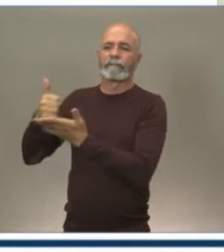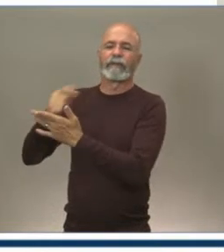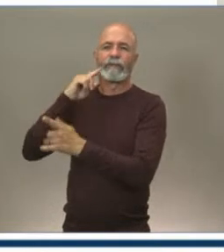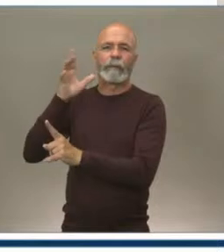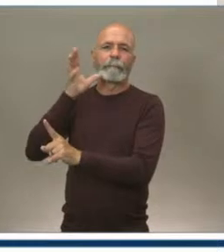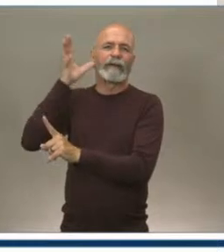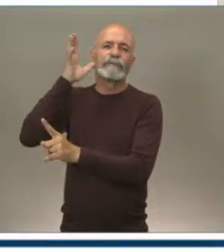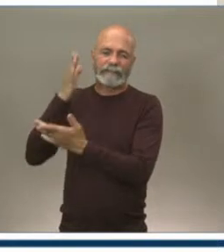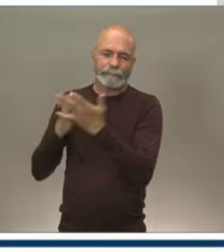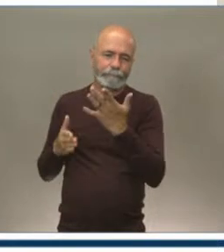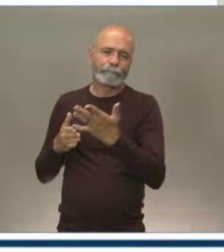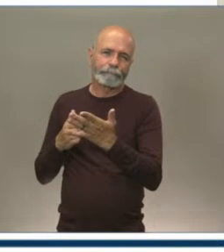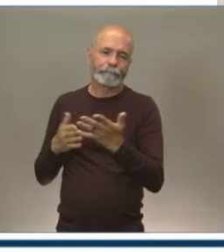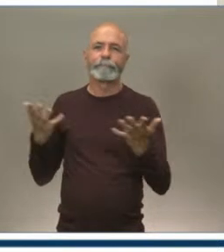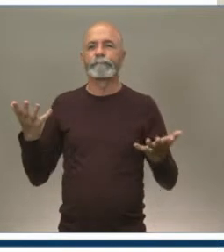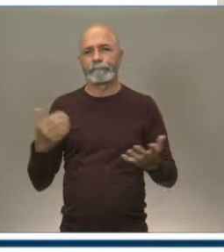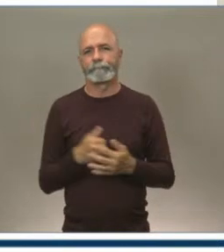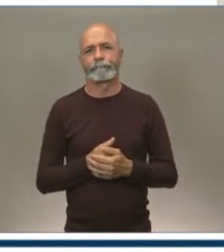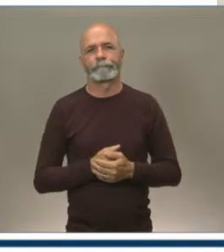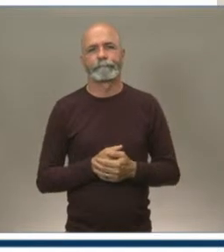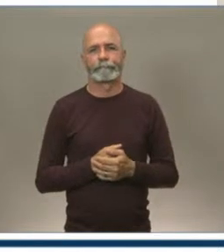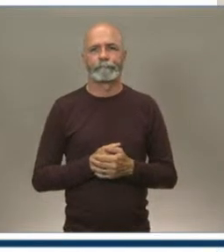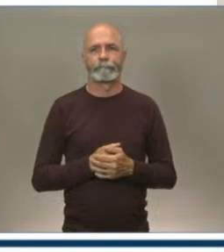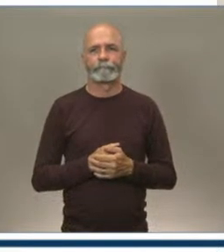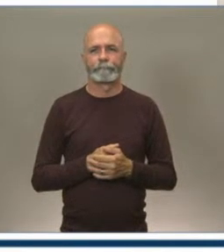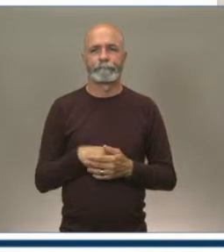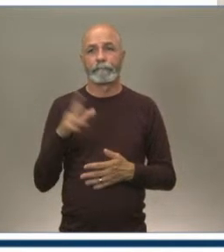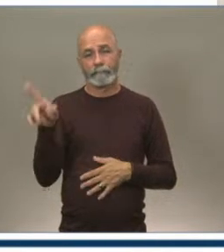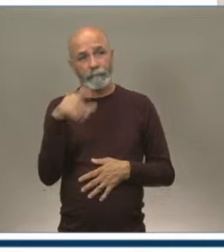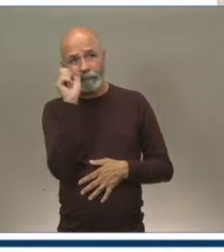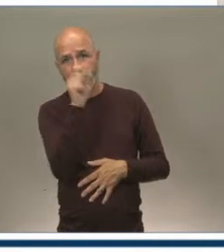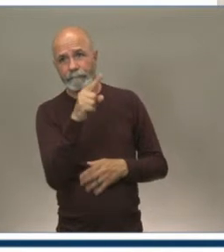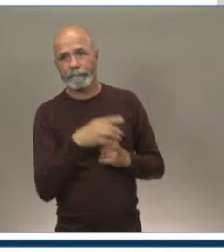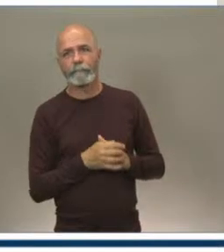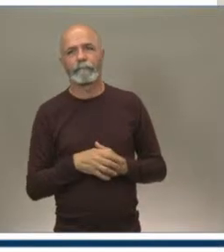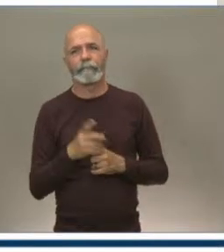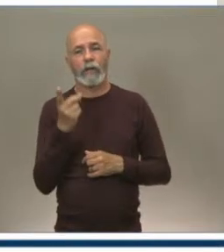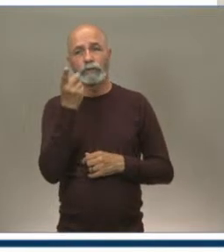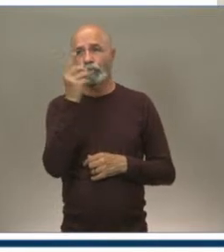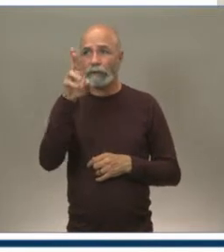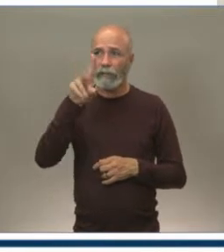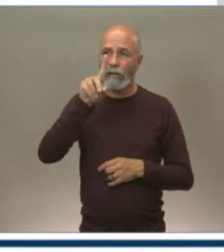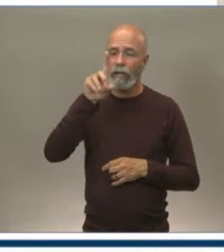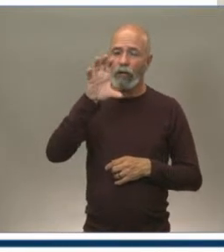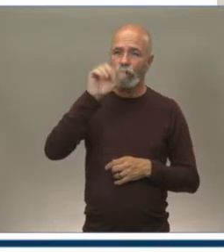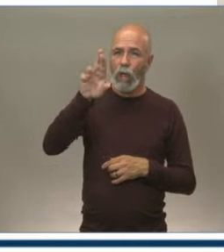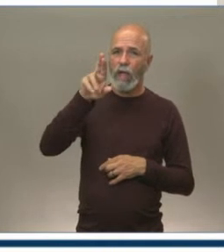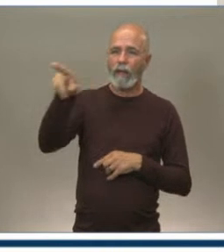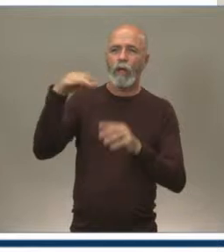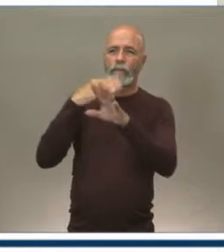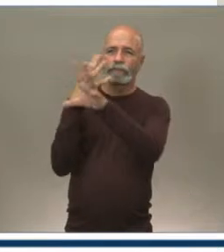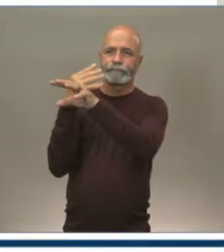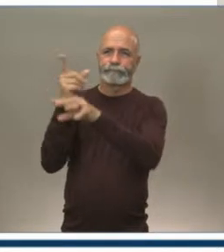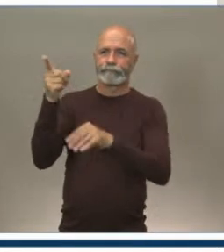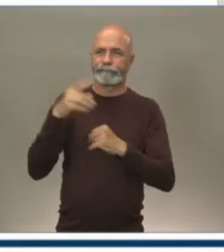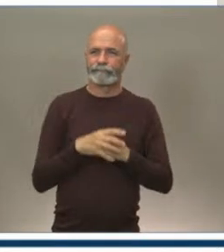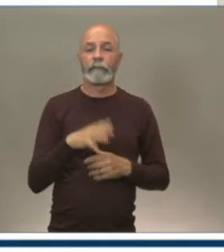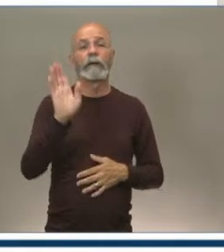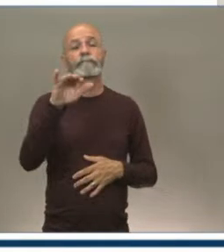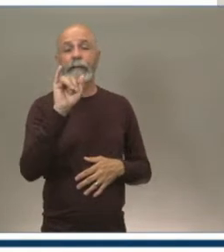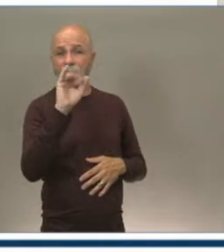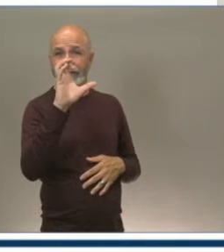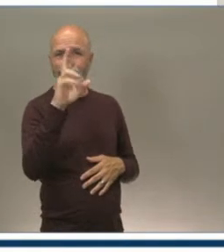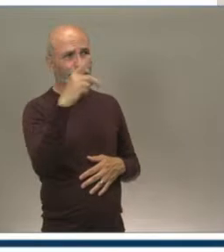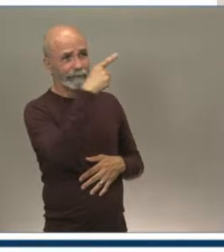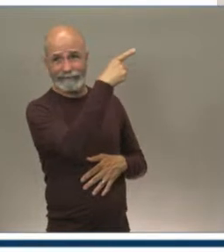follow-up, Victoria. Thanks. And this question is for Dr. Carr. I'm wondering, in terms of ICU capacity, are you concerned